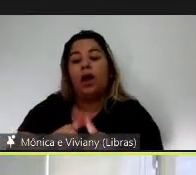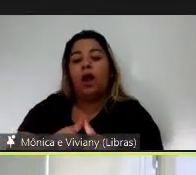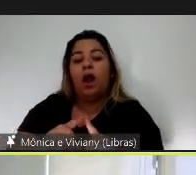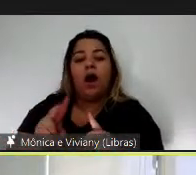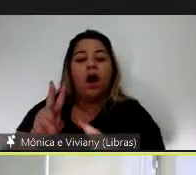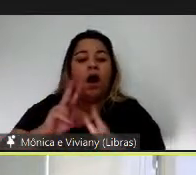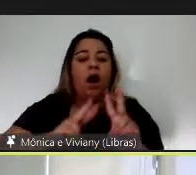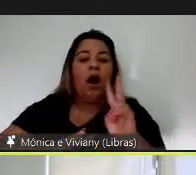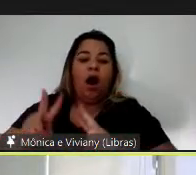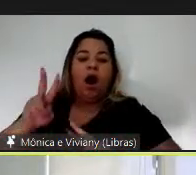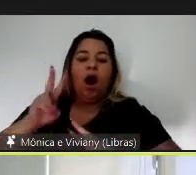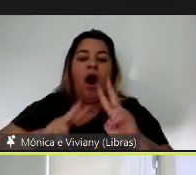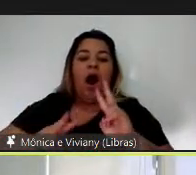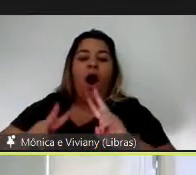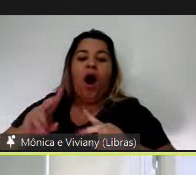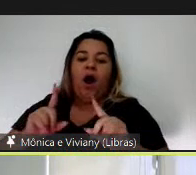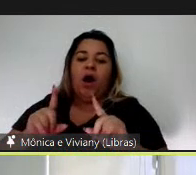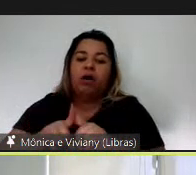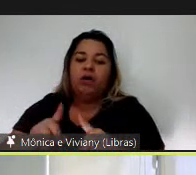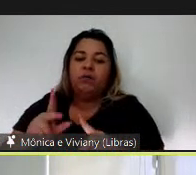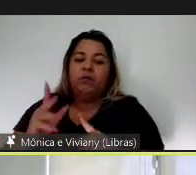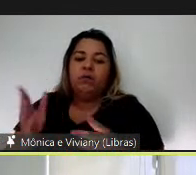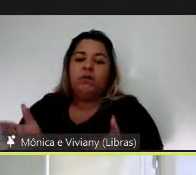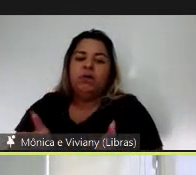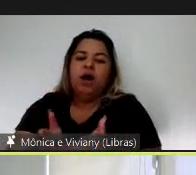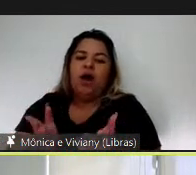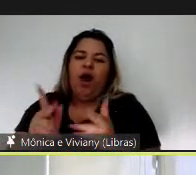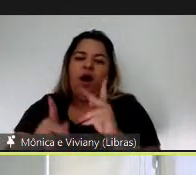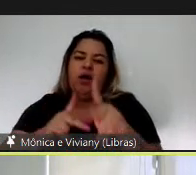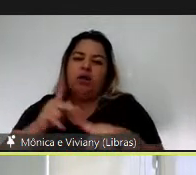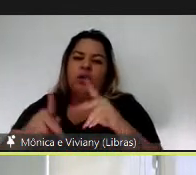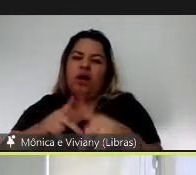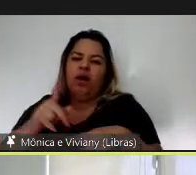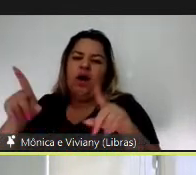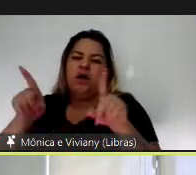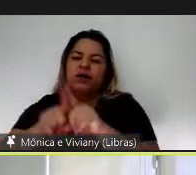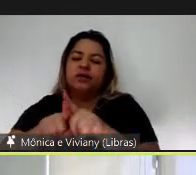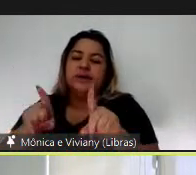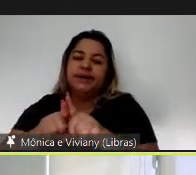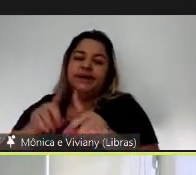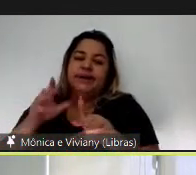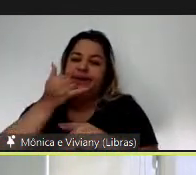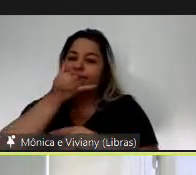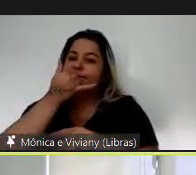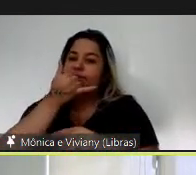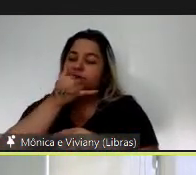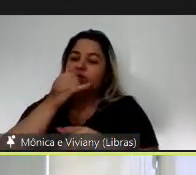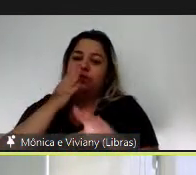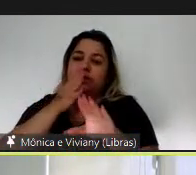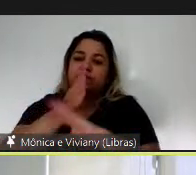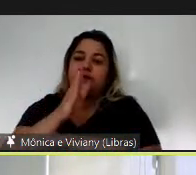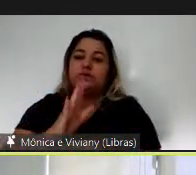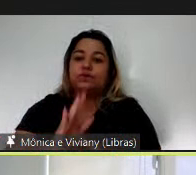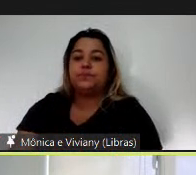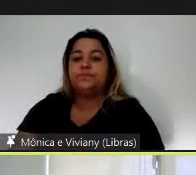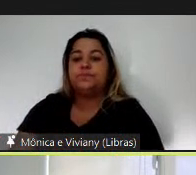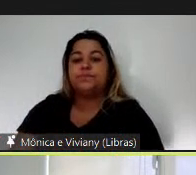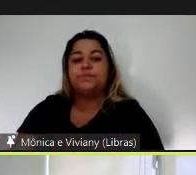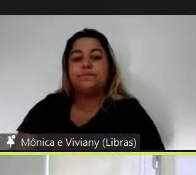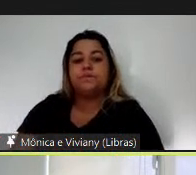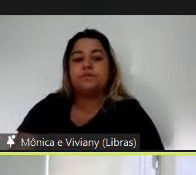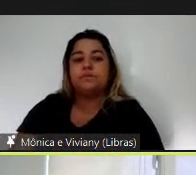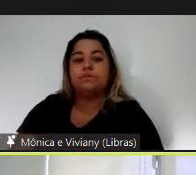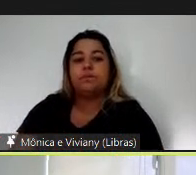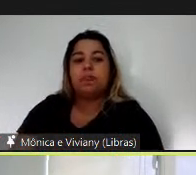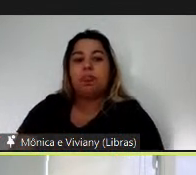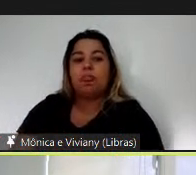related to the equal subject and make the access